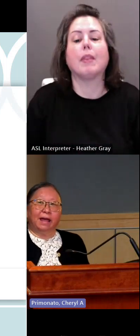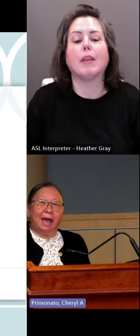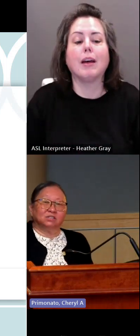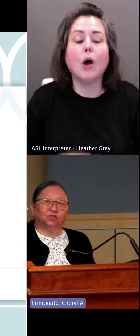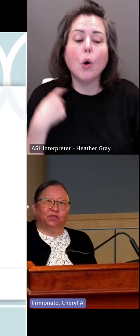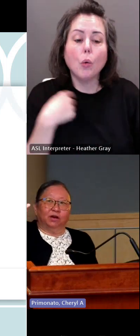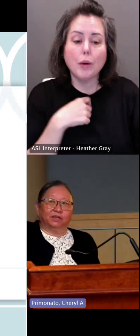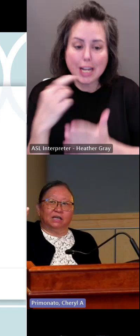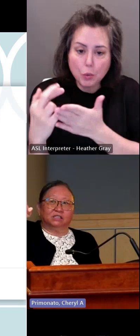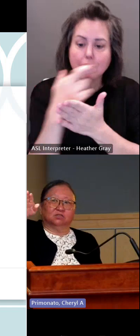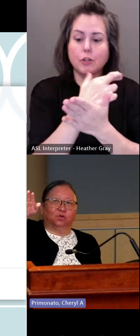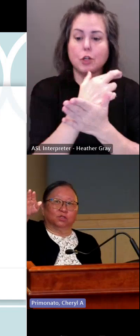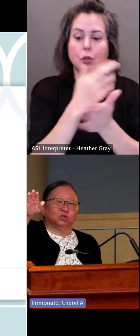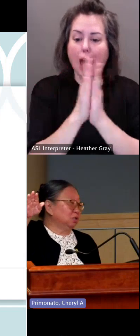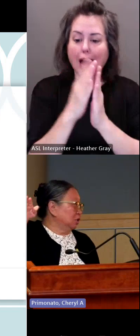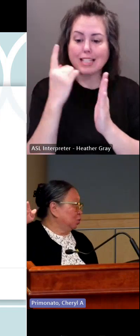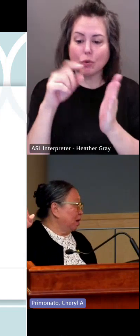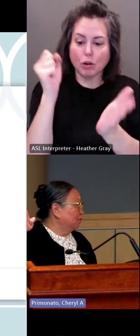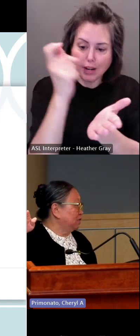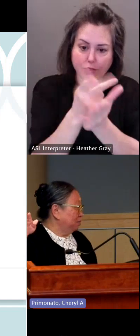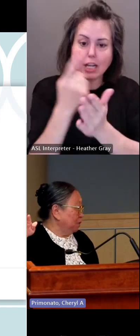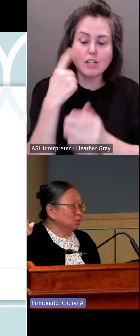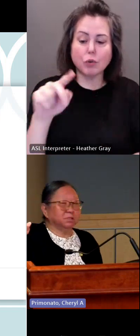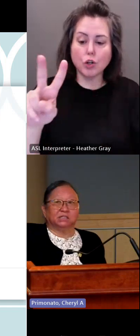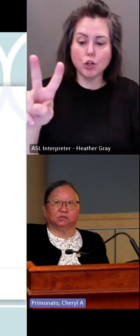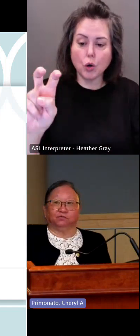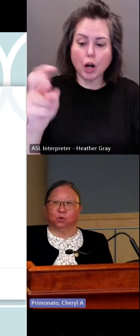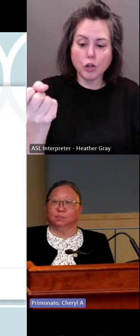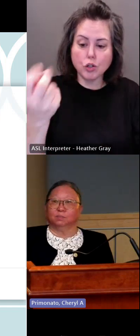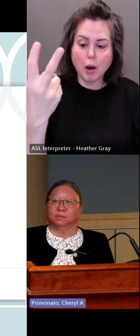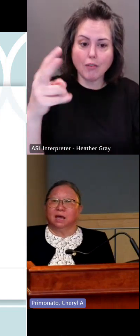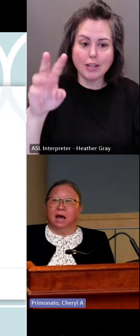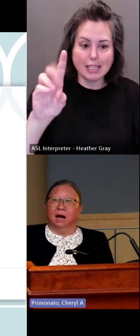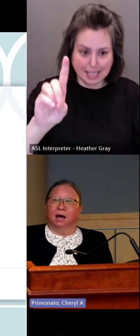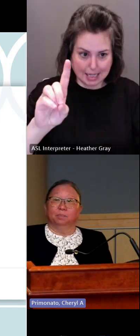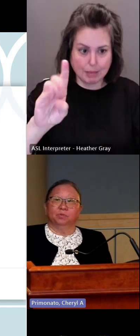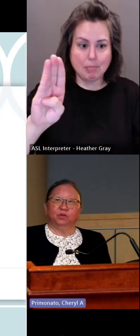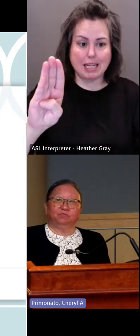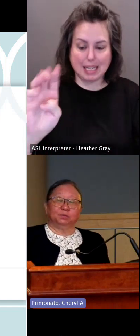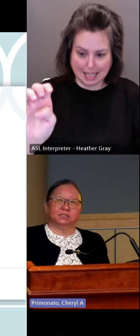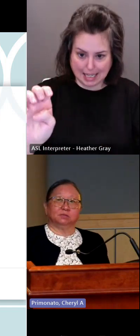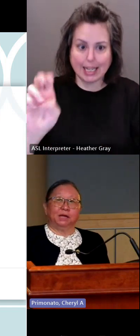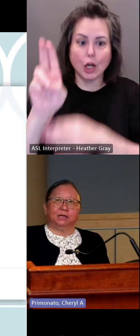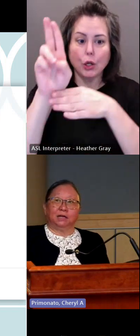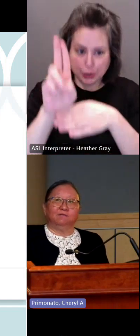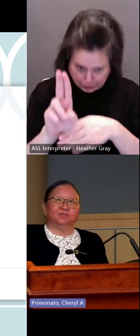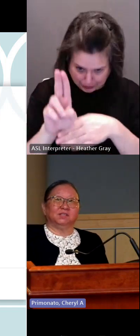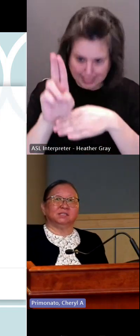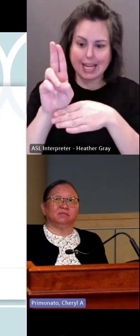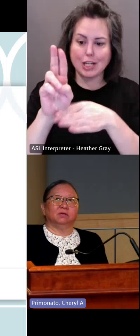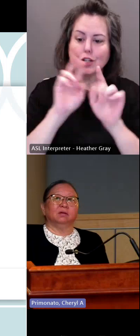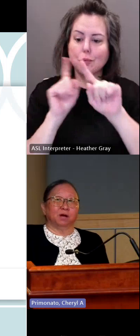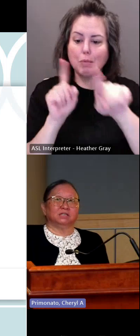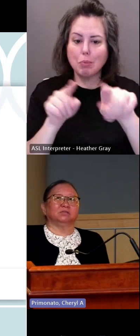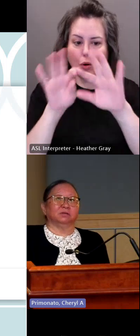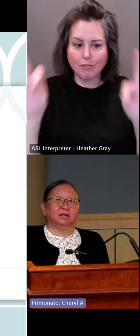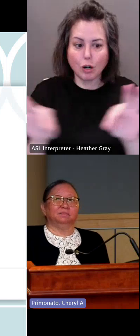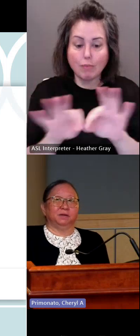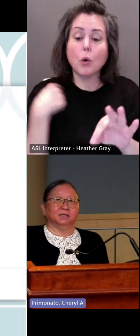reviewed and asked for verifications for 212 DB utilization forms. We've participated in